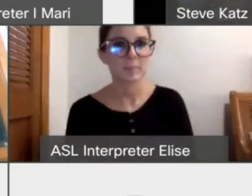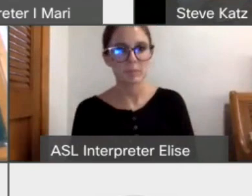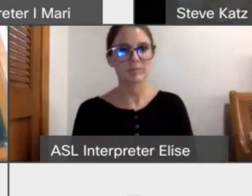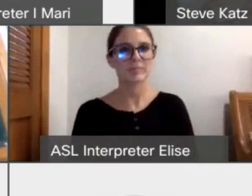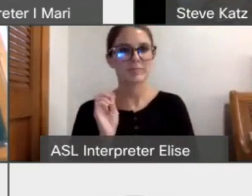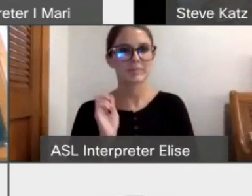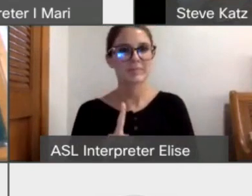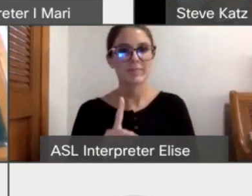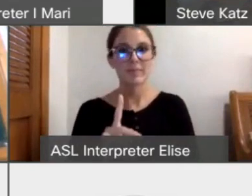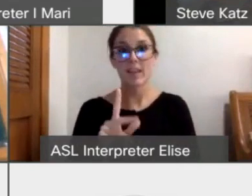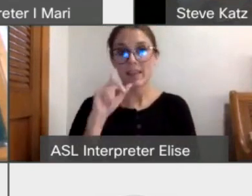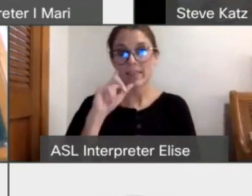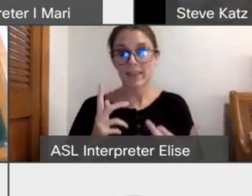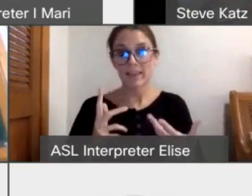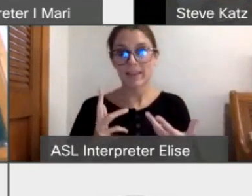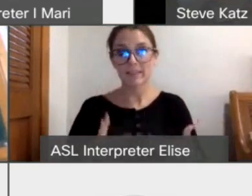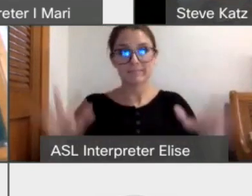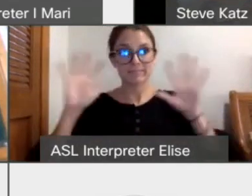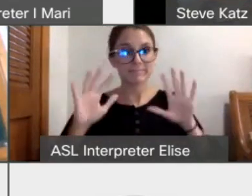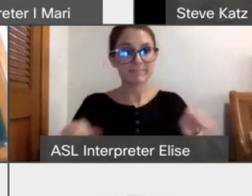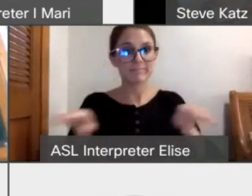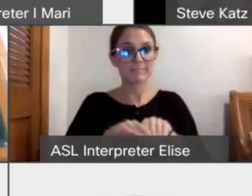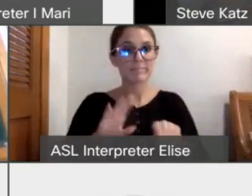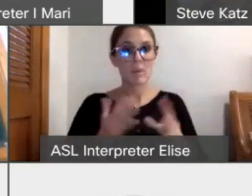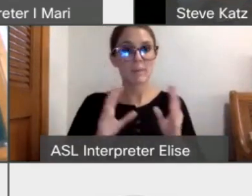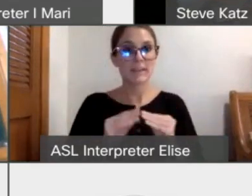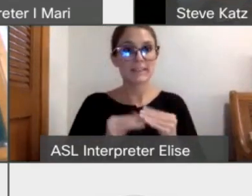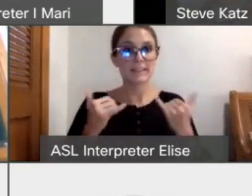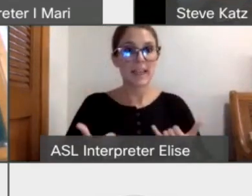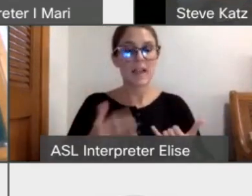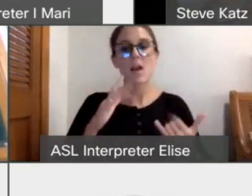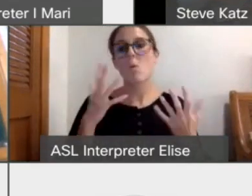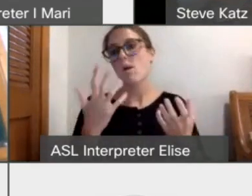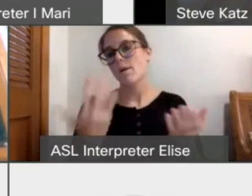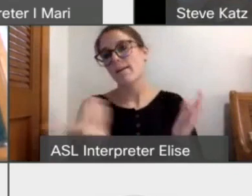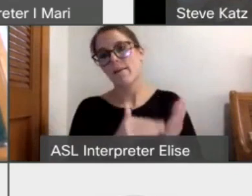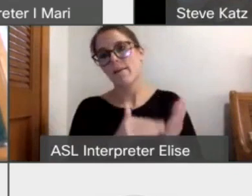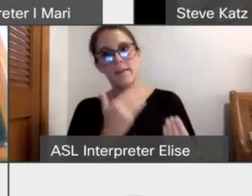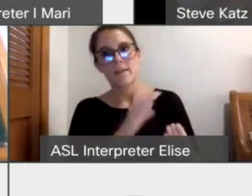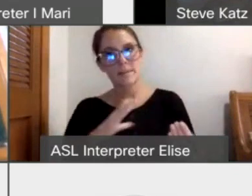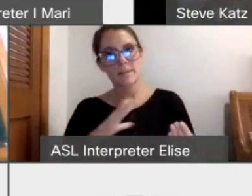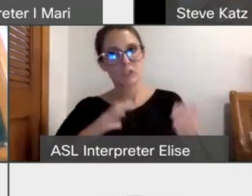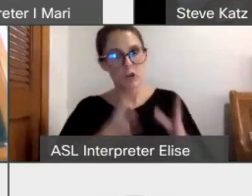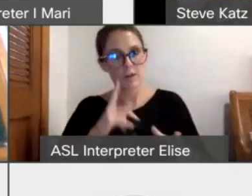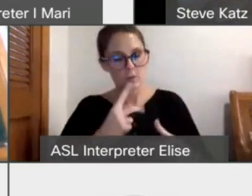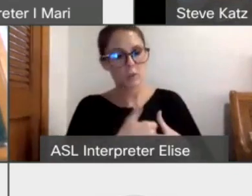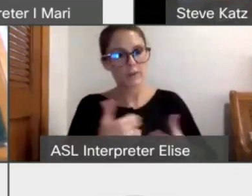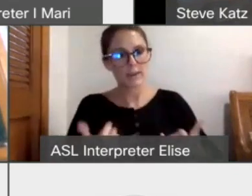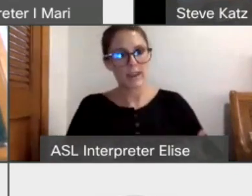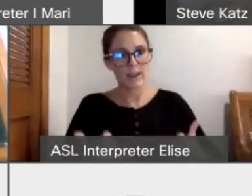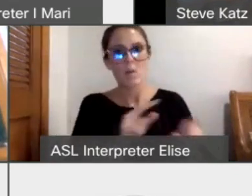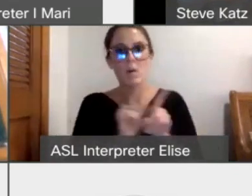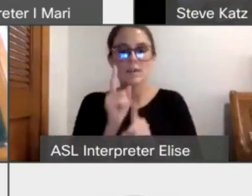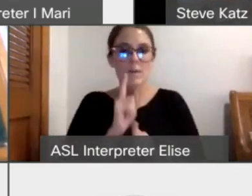Okay. I think that wraps up our meeting today. I want to again thank the commissioner for being on today and also fielding